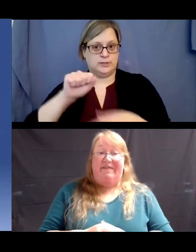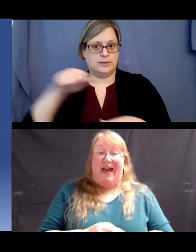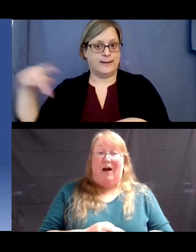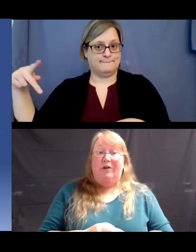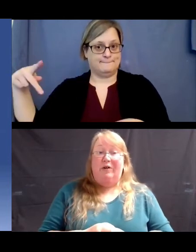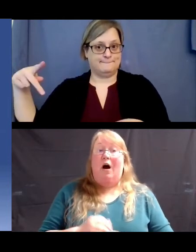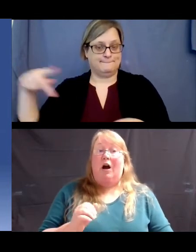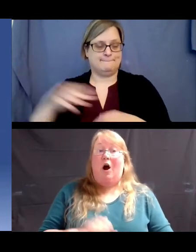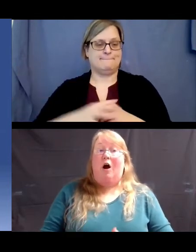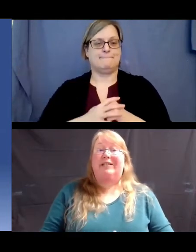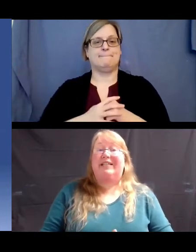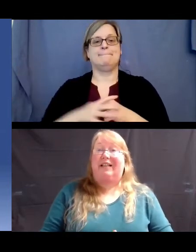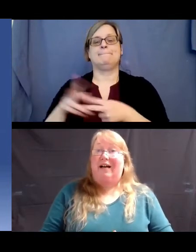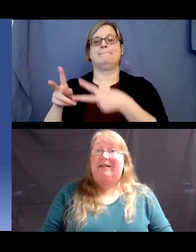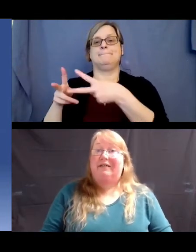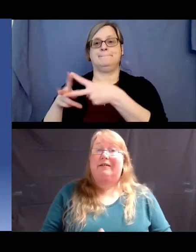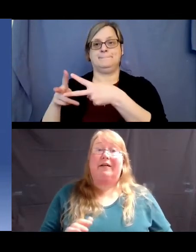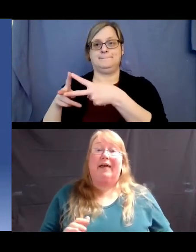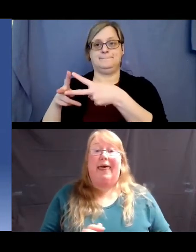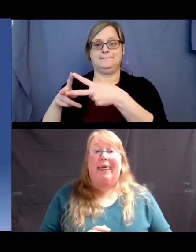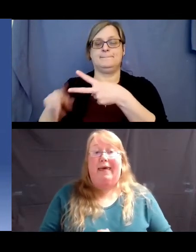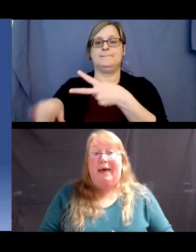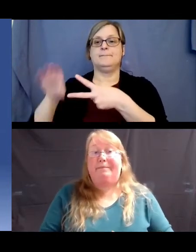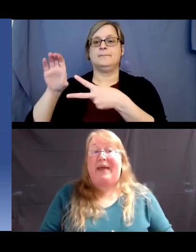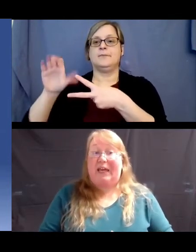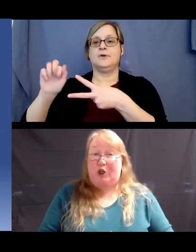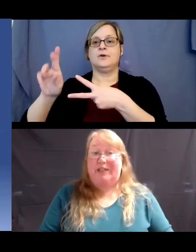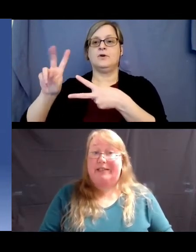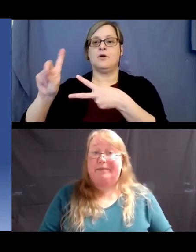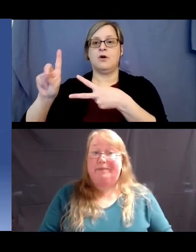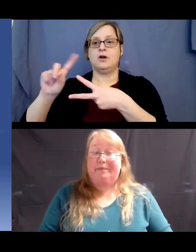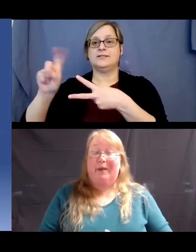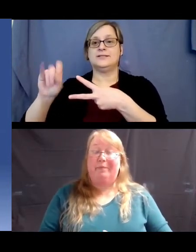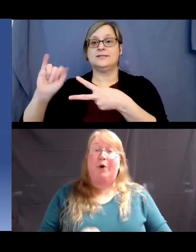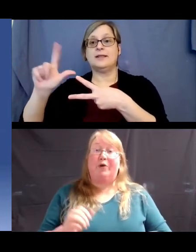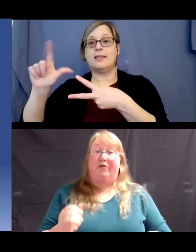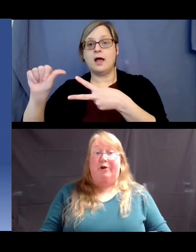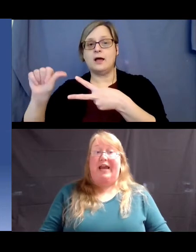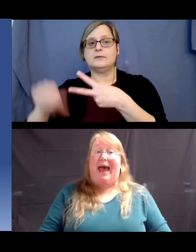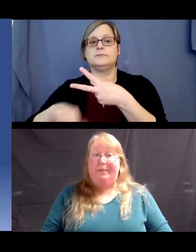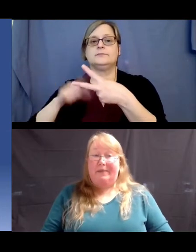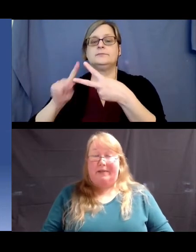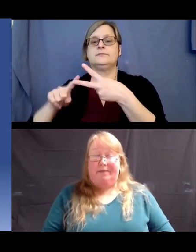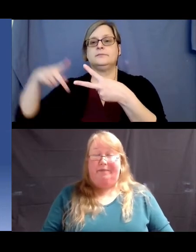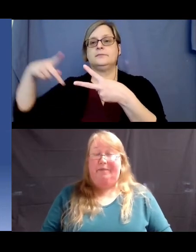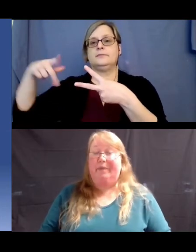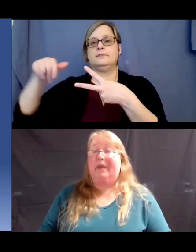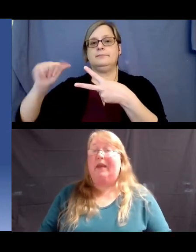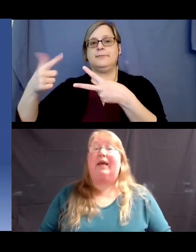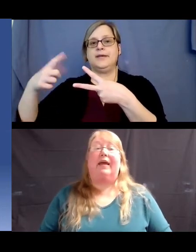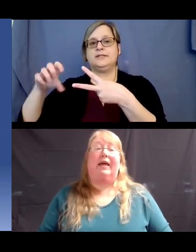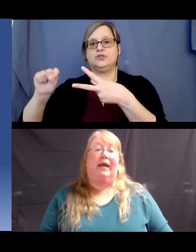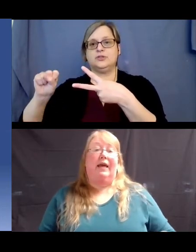that we found are Cardzilla and Pages. Both are free apps.